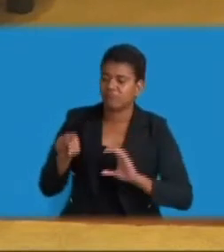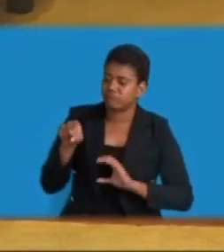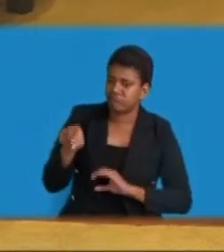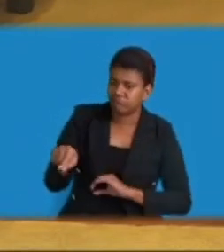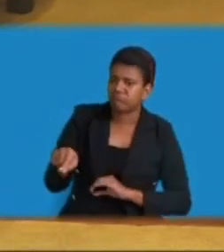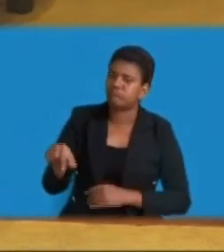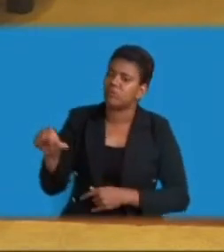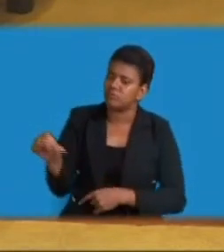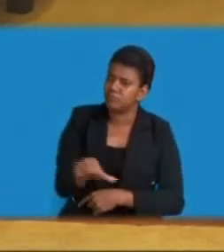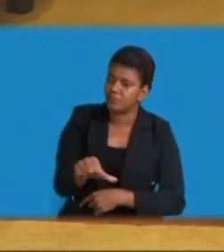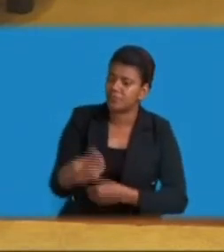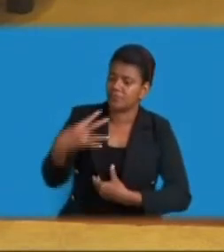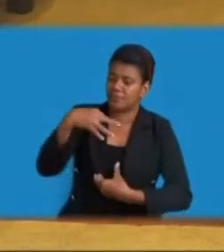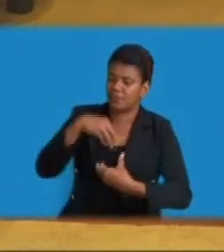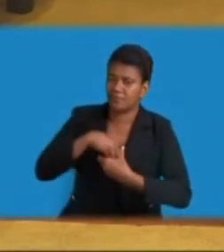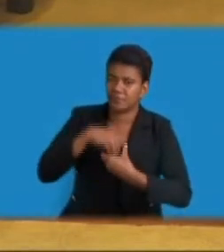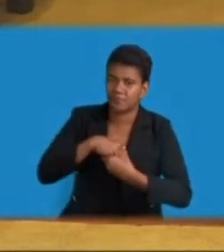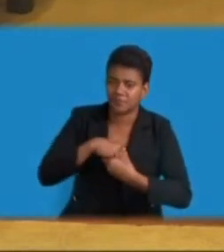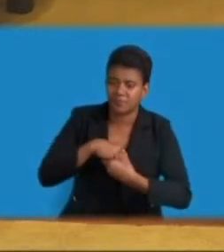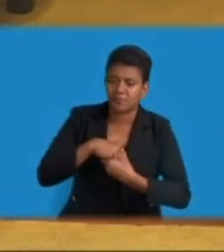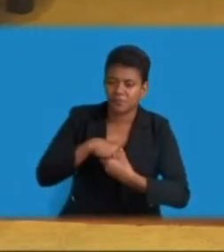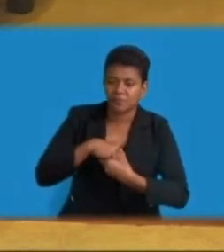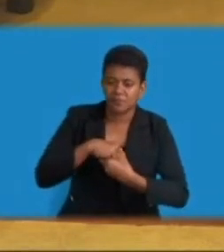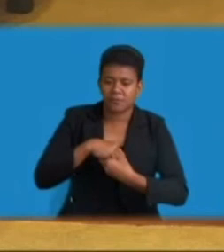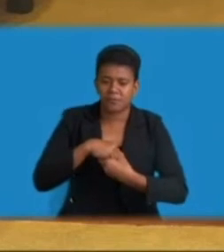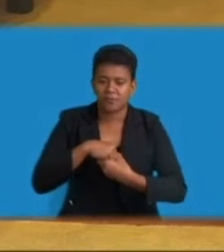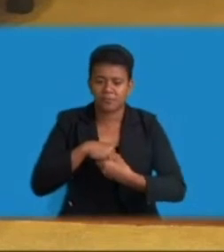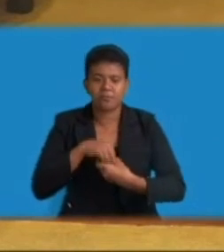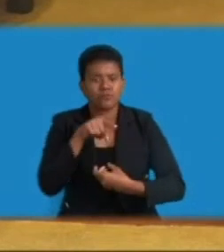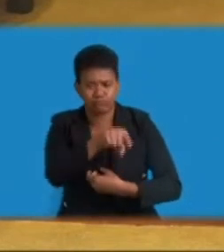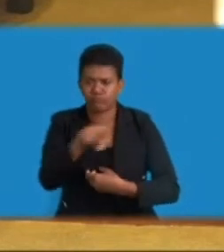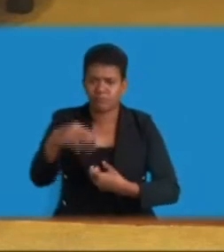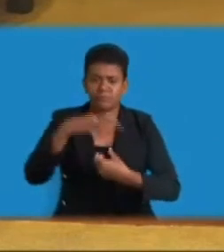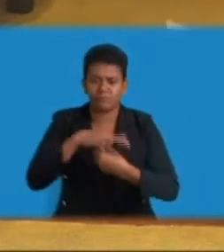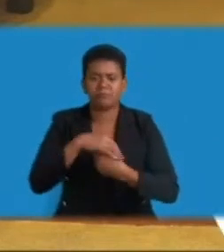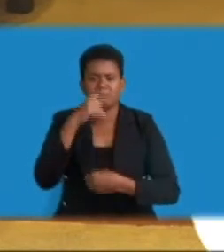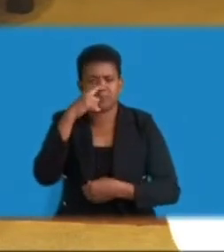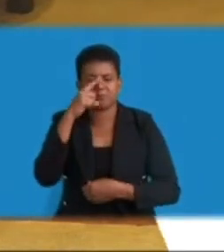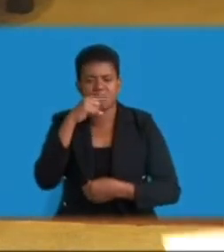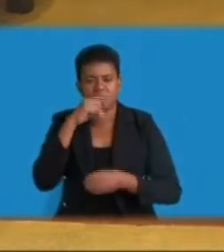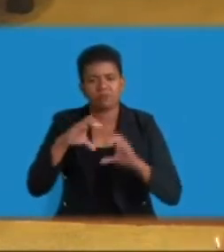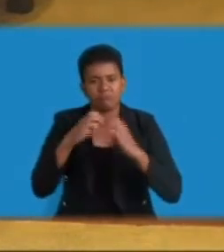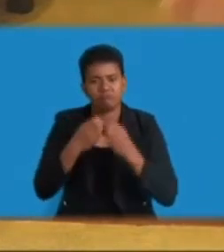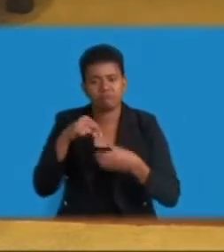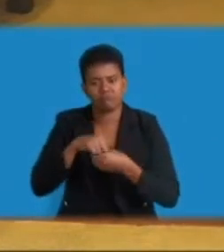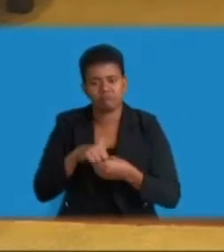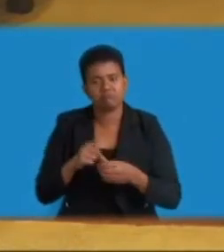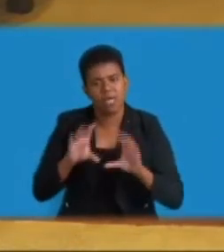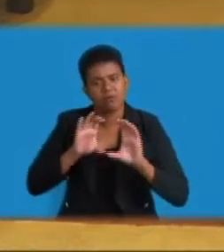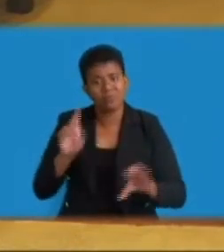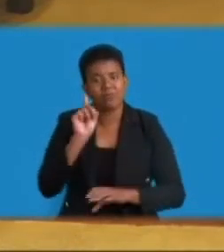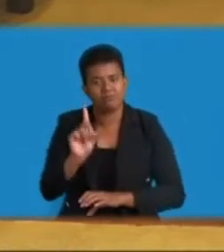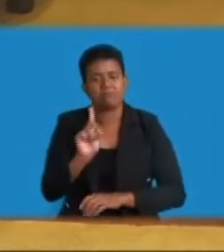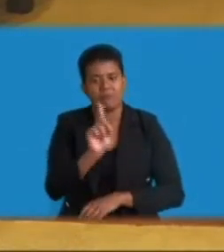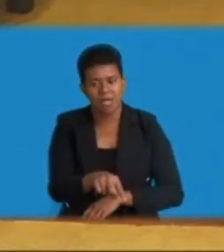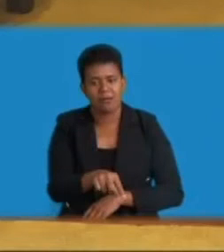such number of elected councillors as the electoral commission may from time to time by order determine. That is the definition of council. So there is no council.